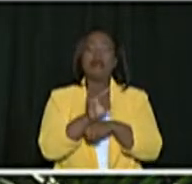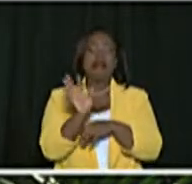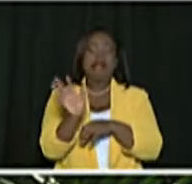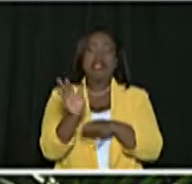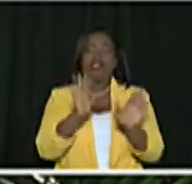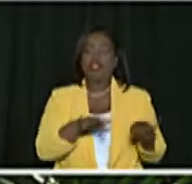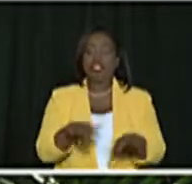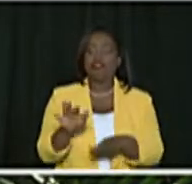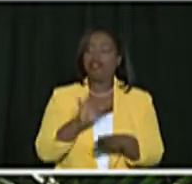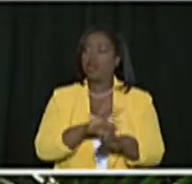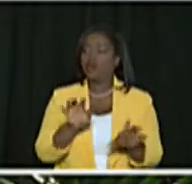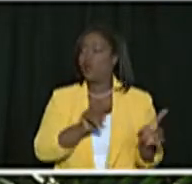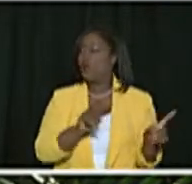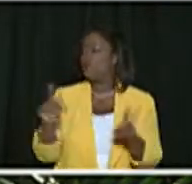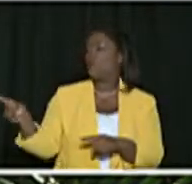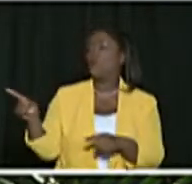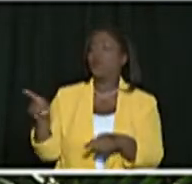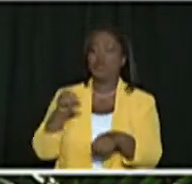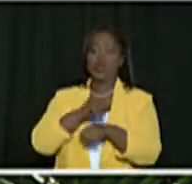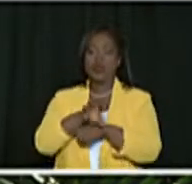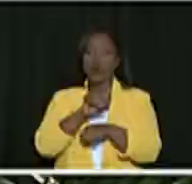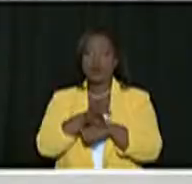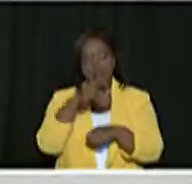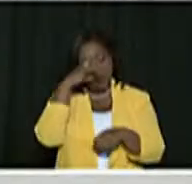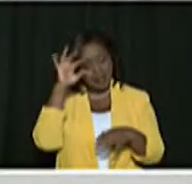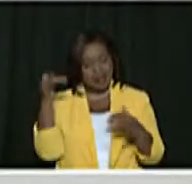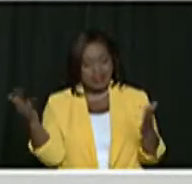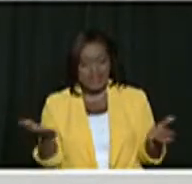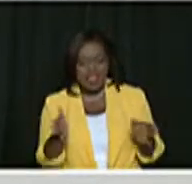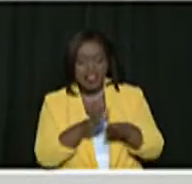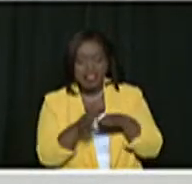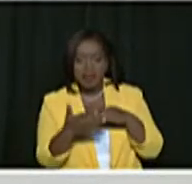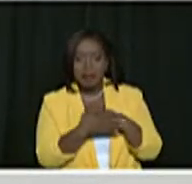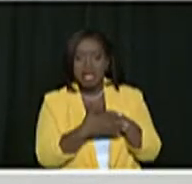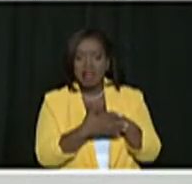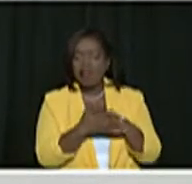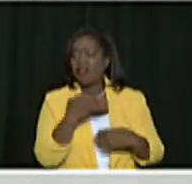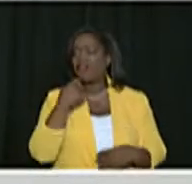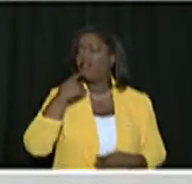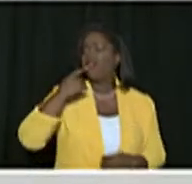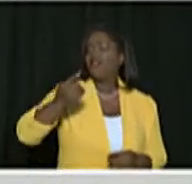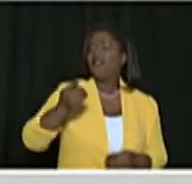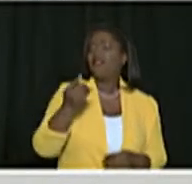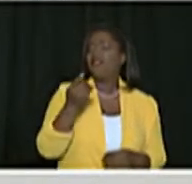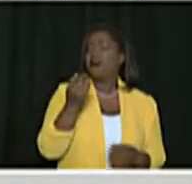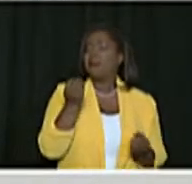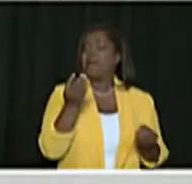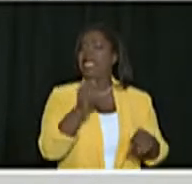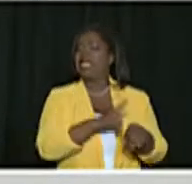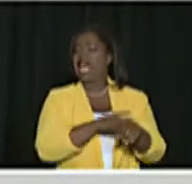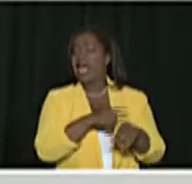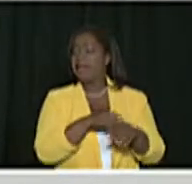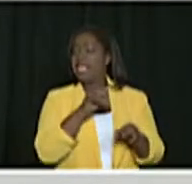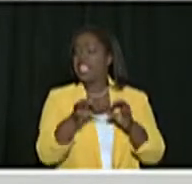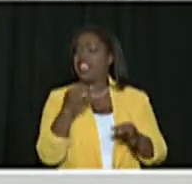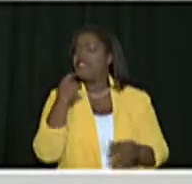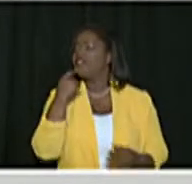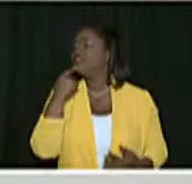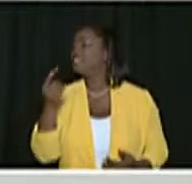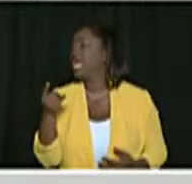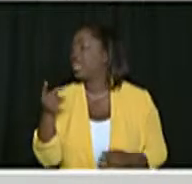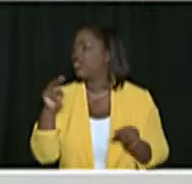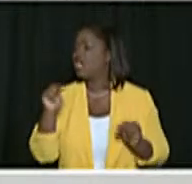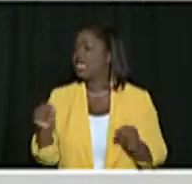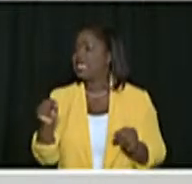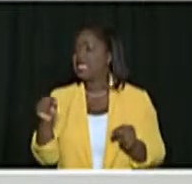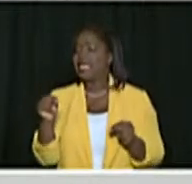perception that if you say you need help, or if you're not, and you know what, I'll say this to our children and our parents, it's okay not to be okay. It's